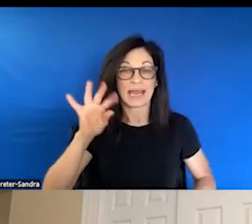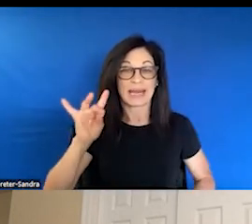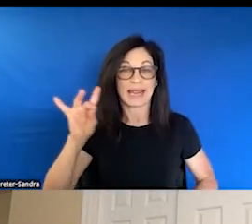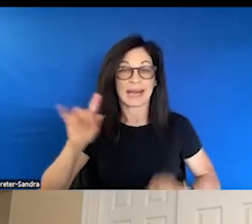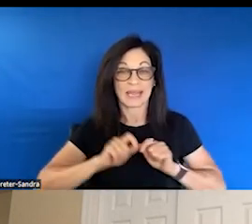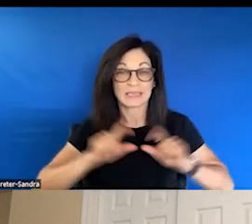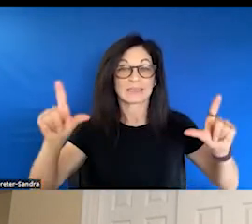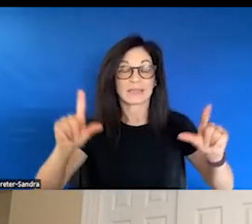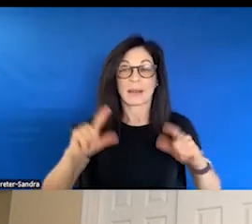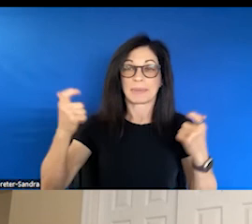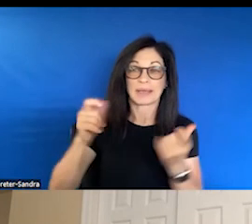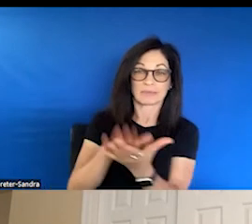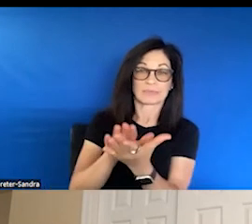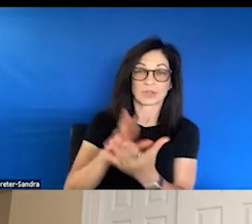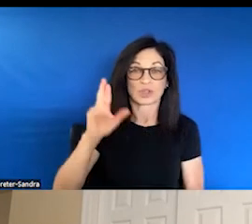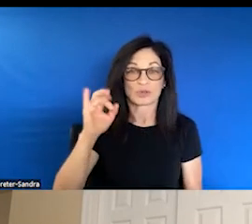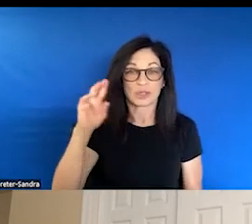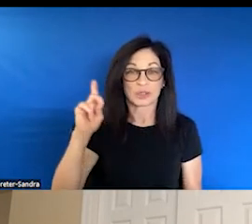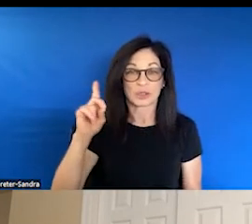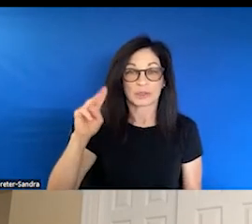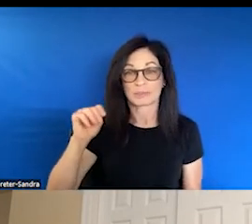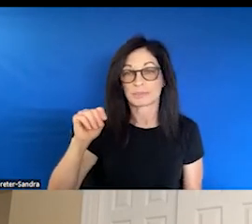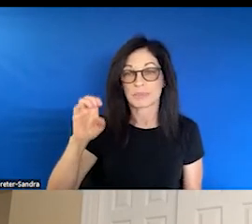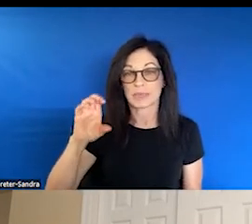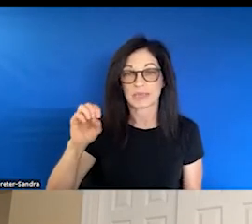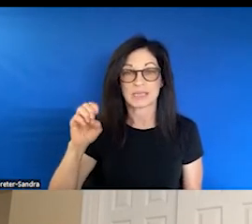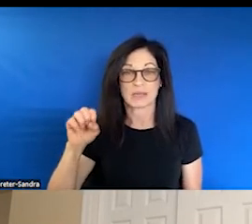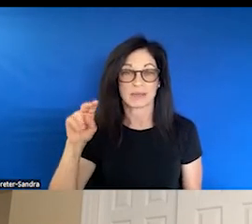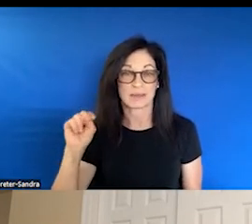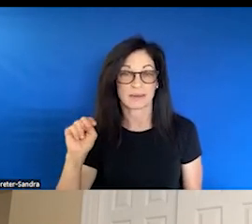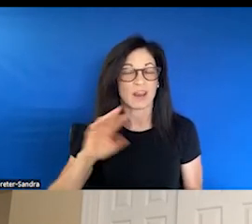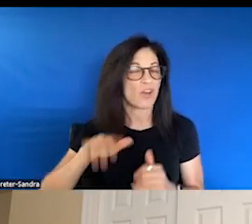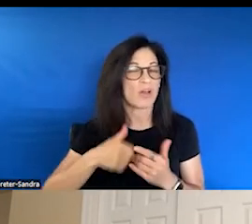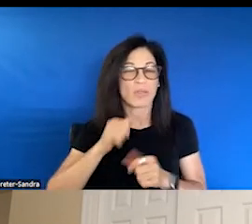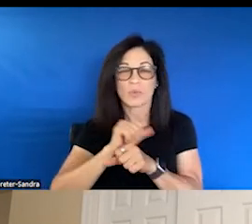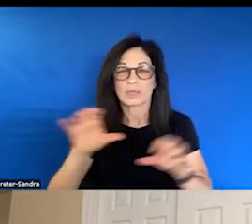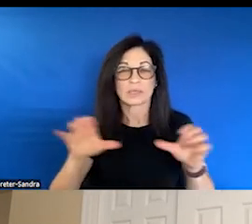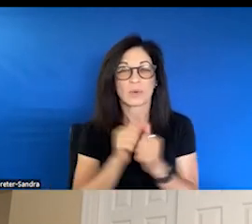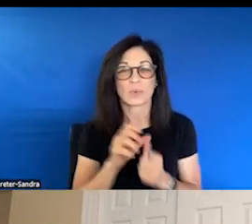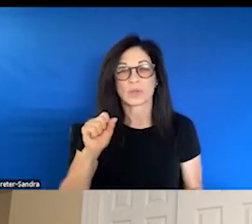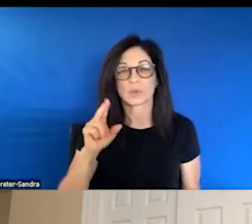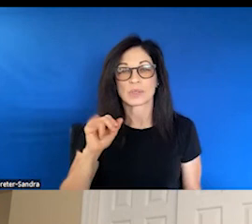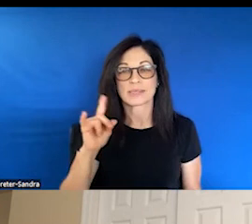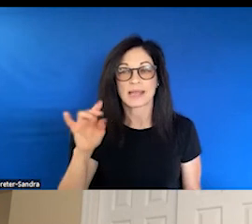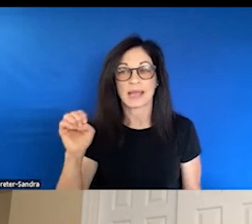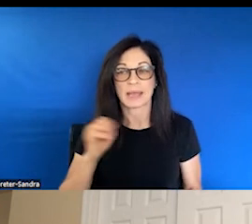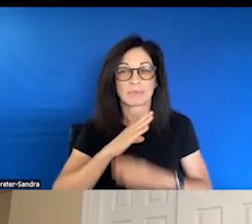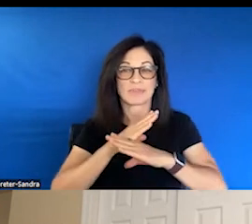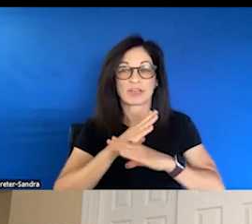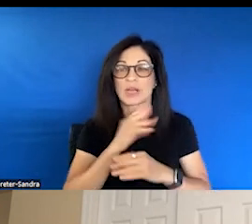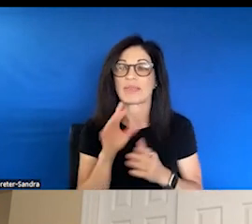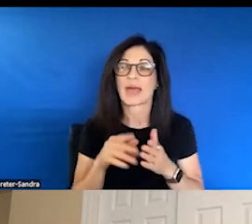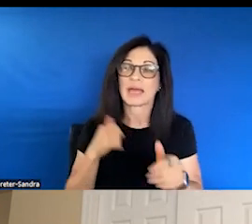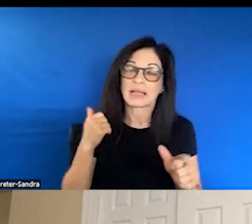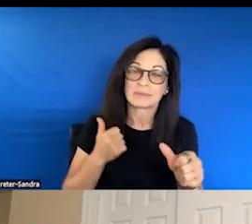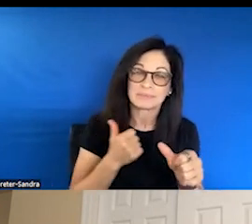out to Richard McKeon for all the work that he's done on suicide prevention and the lead up to the work